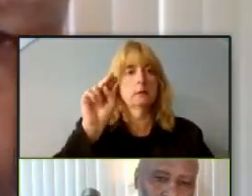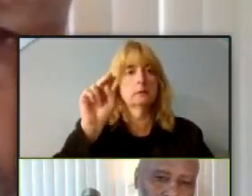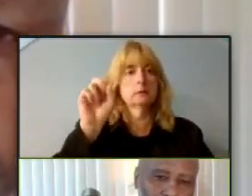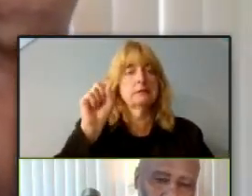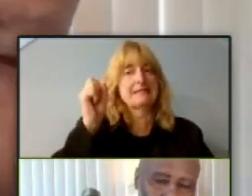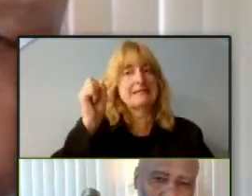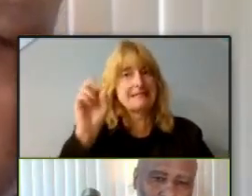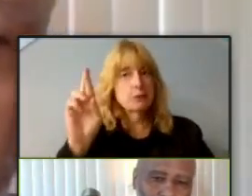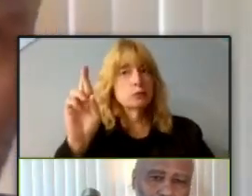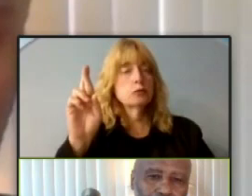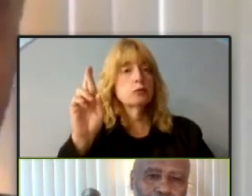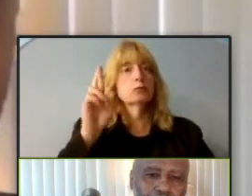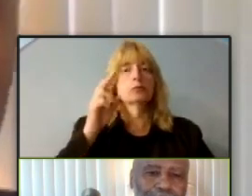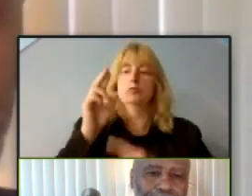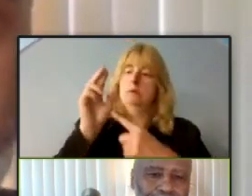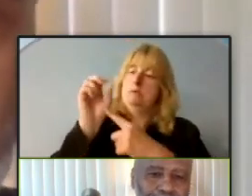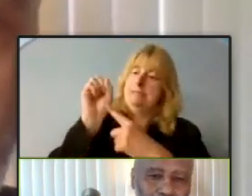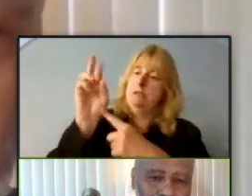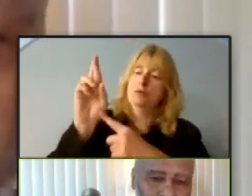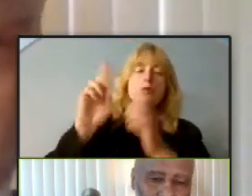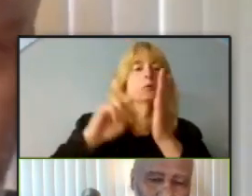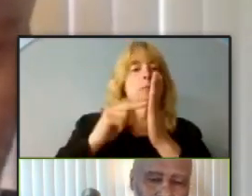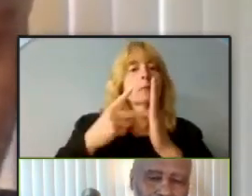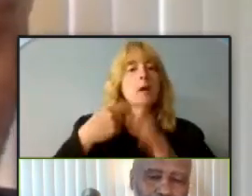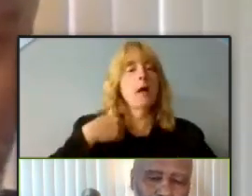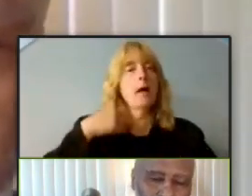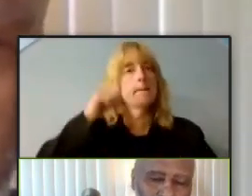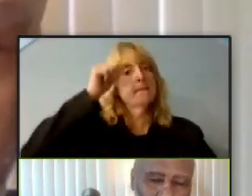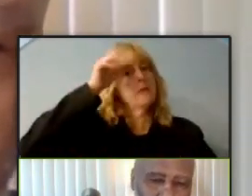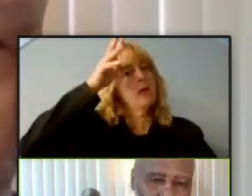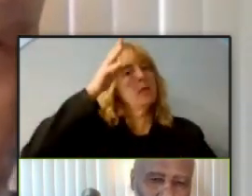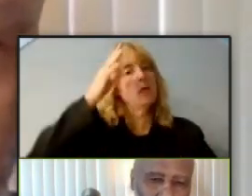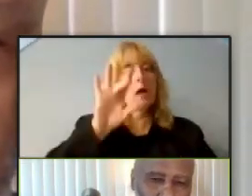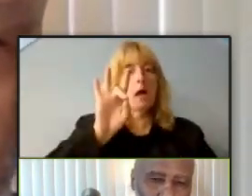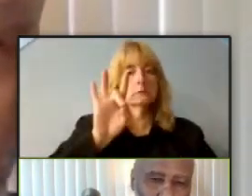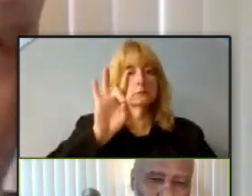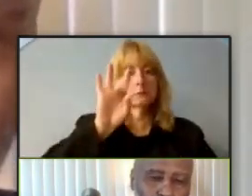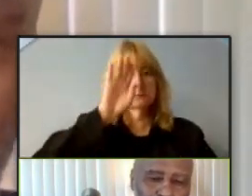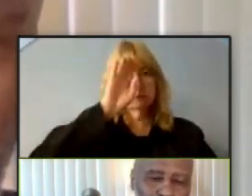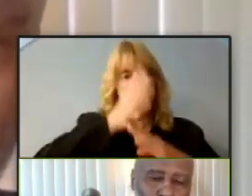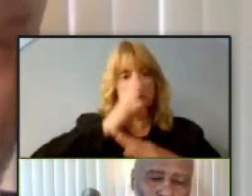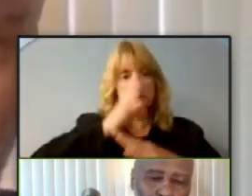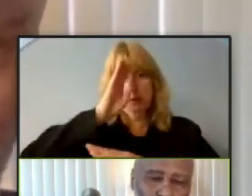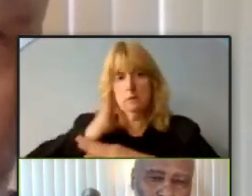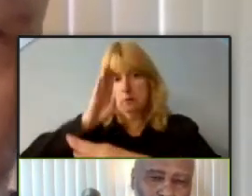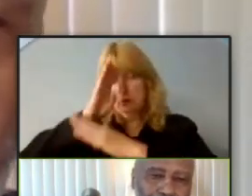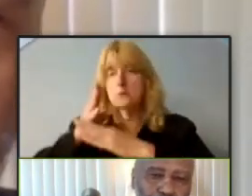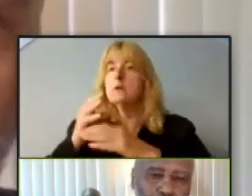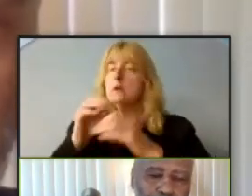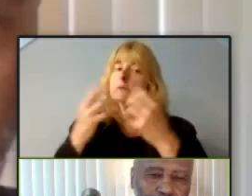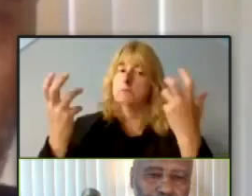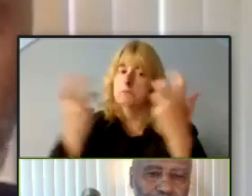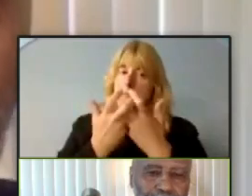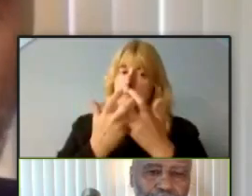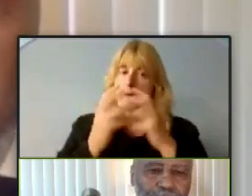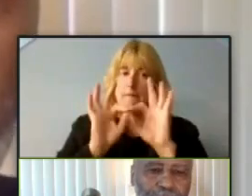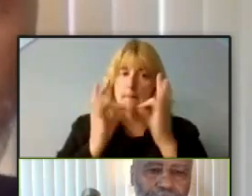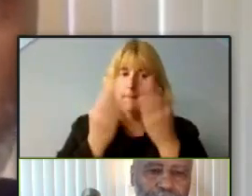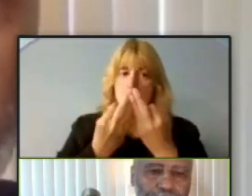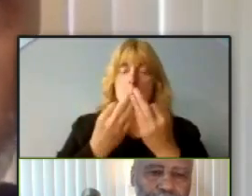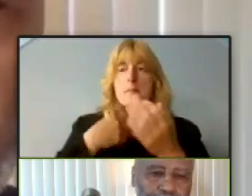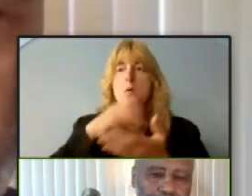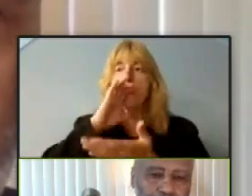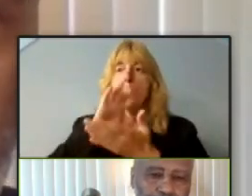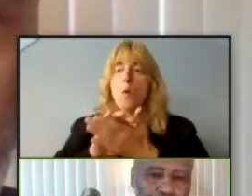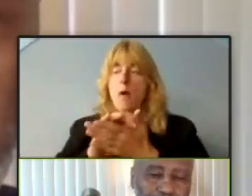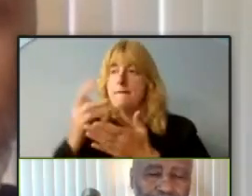because I am the father of 8 sons in a blended family. My wife brought 3 and I brought 5 to our